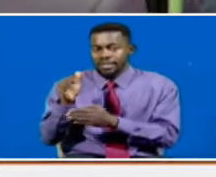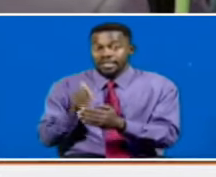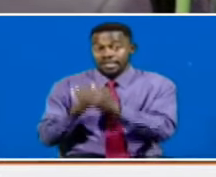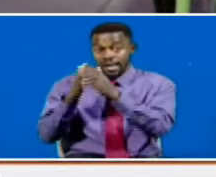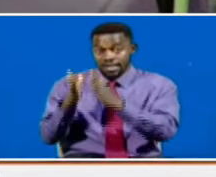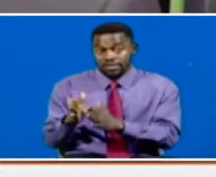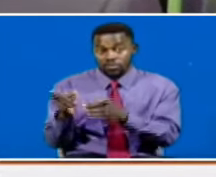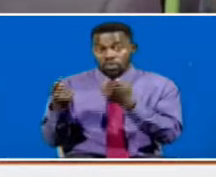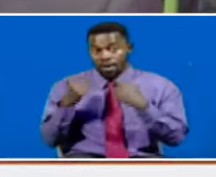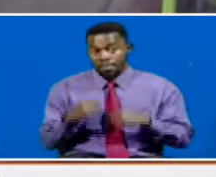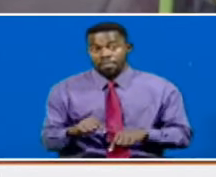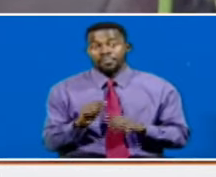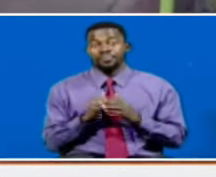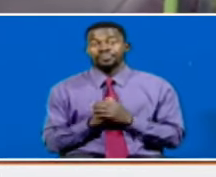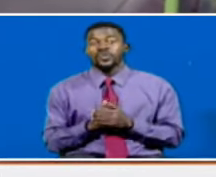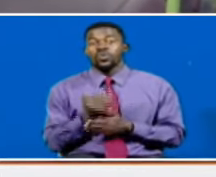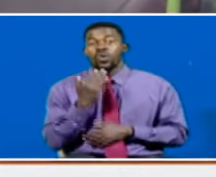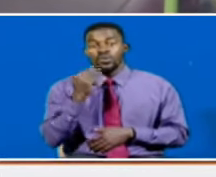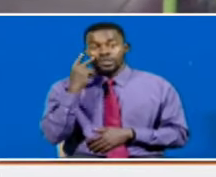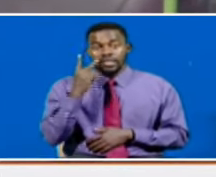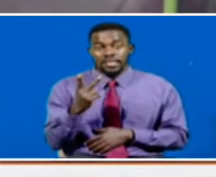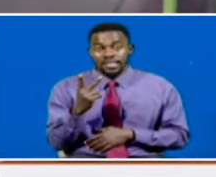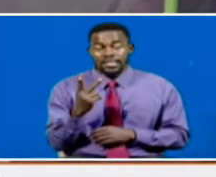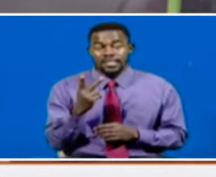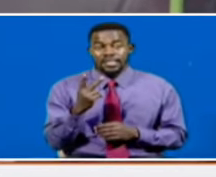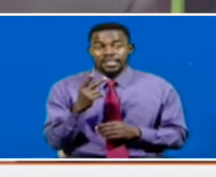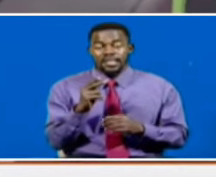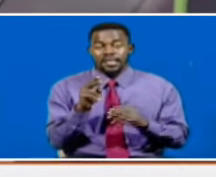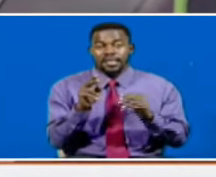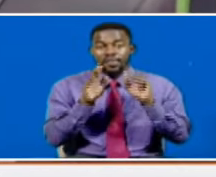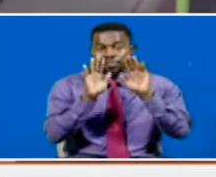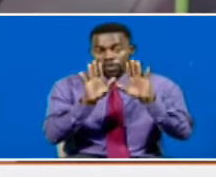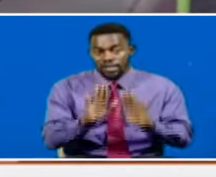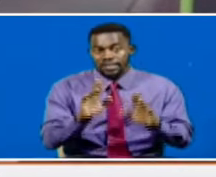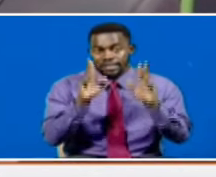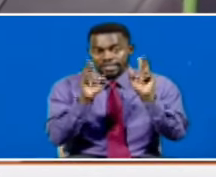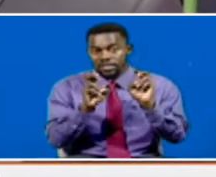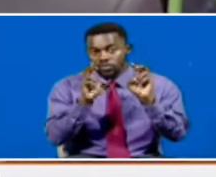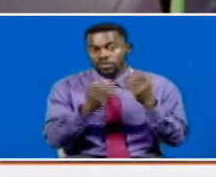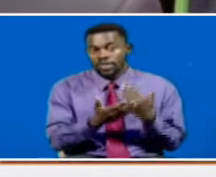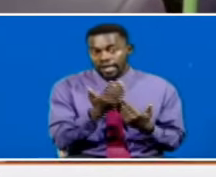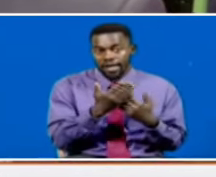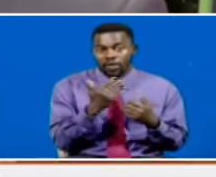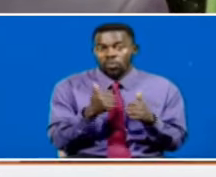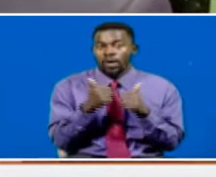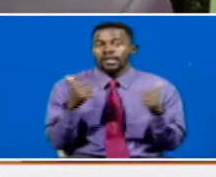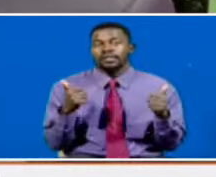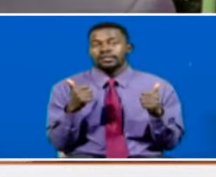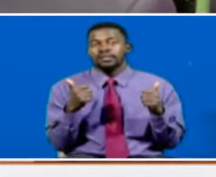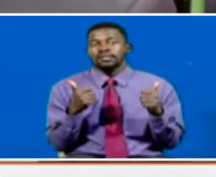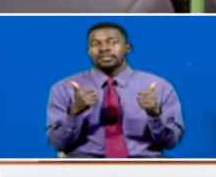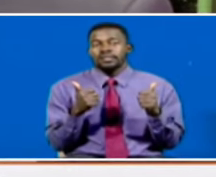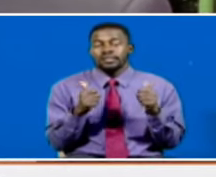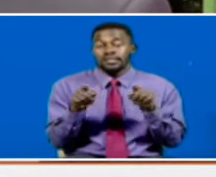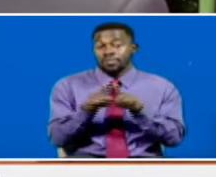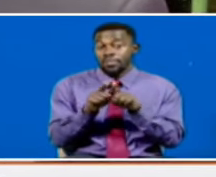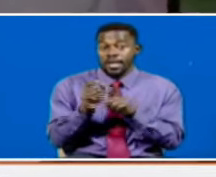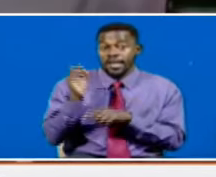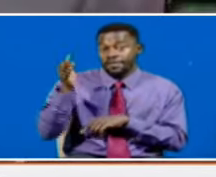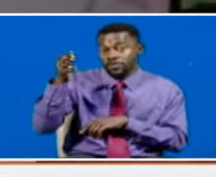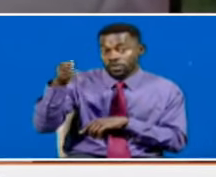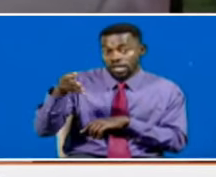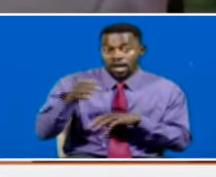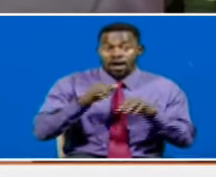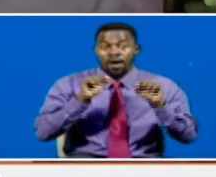in terms of handling these matters, and would like to see that in future there is no